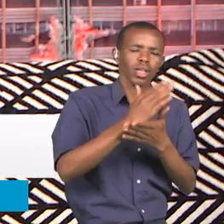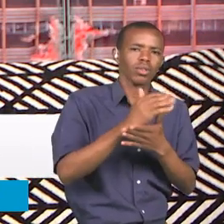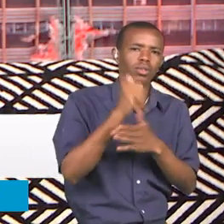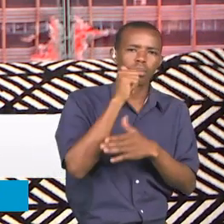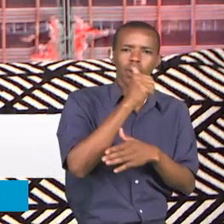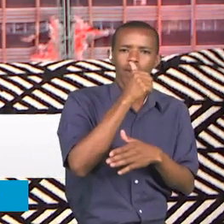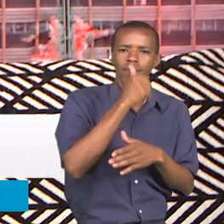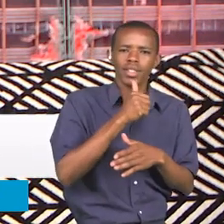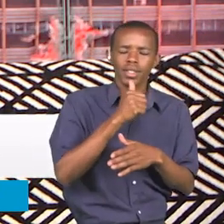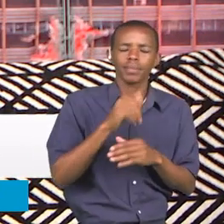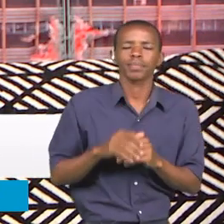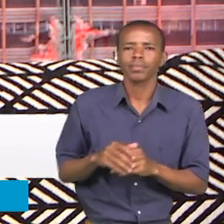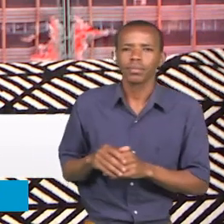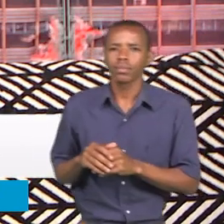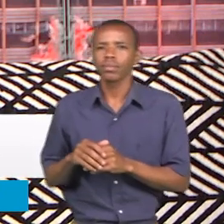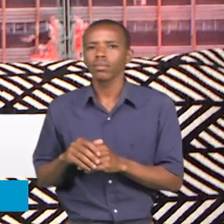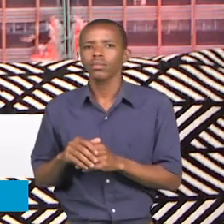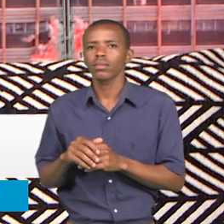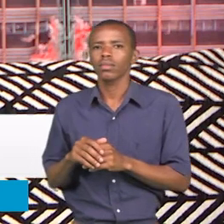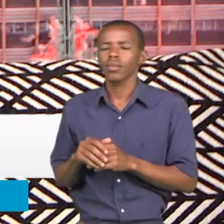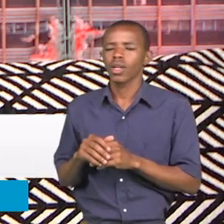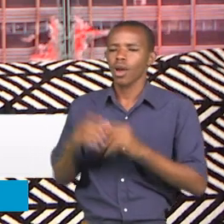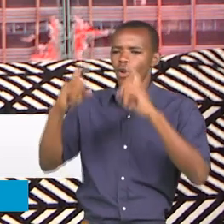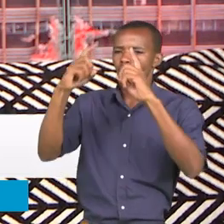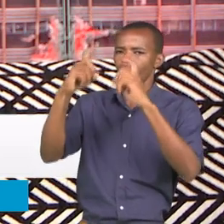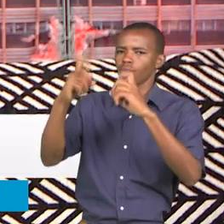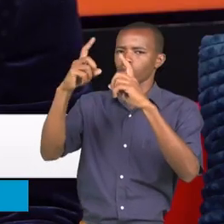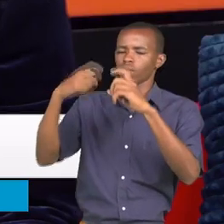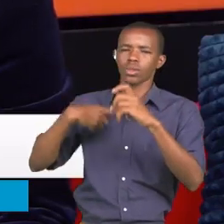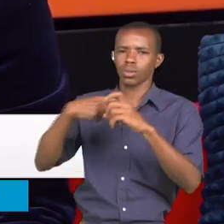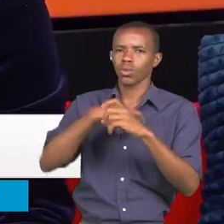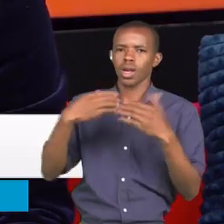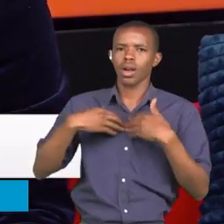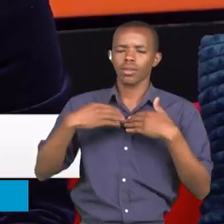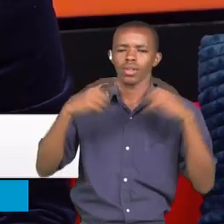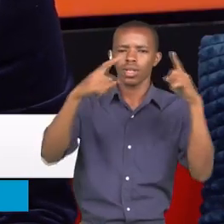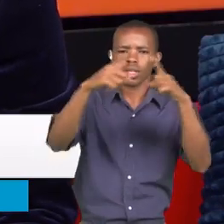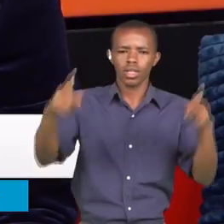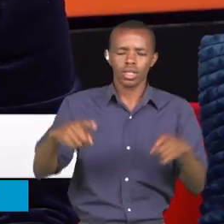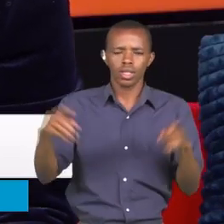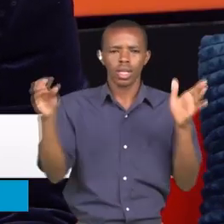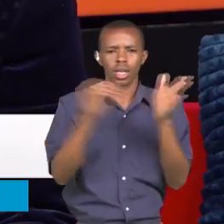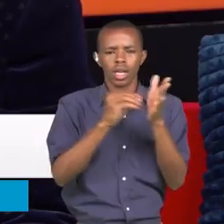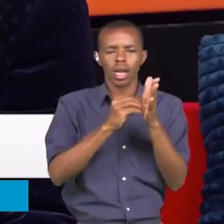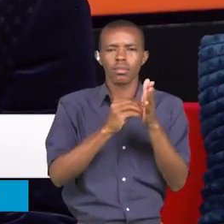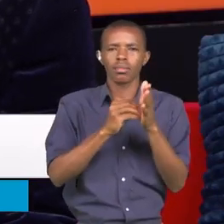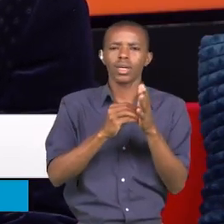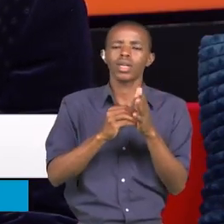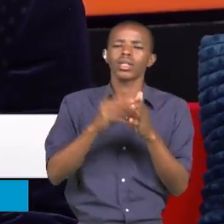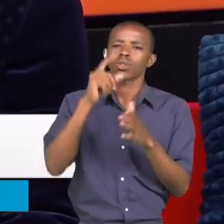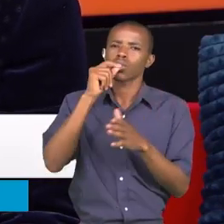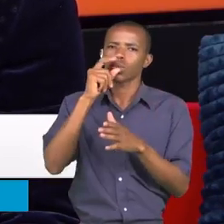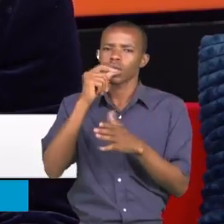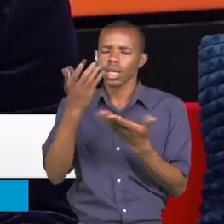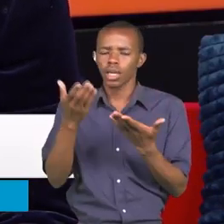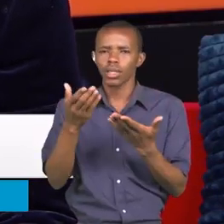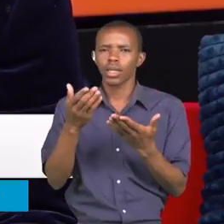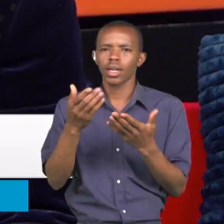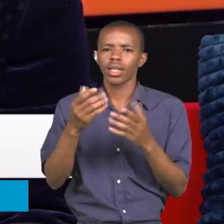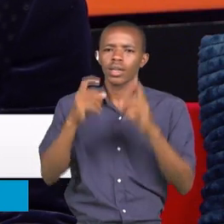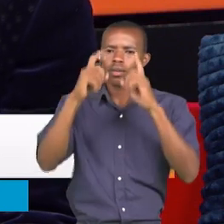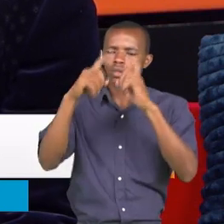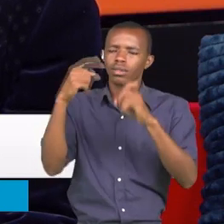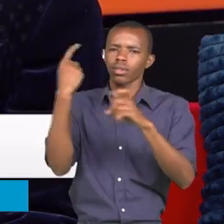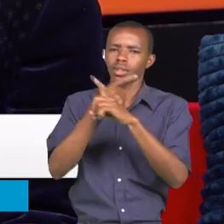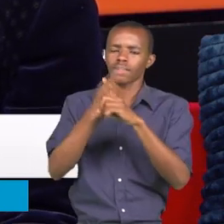Anyway, sure. Photos. We have even Instagram pages, Twitter pages that have different photos.